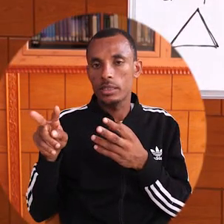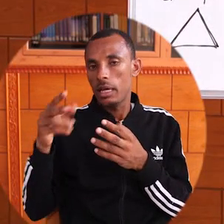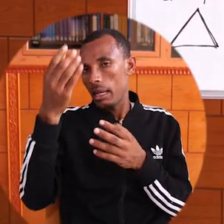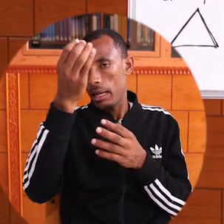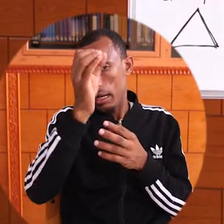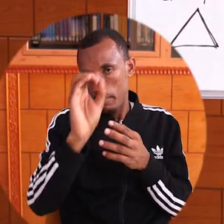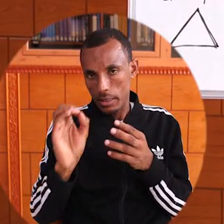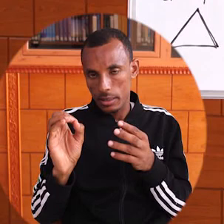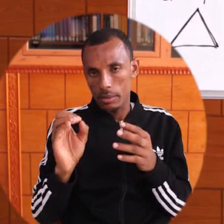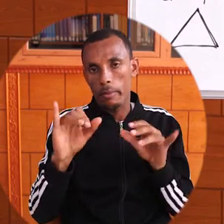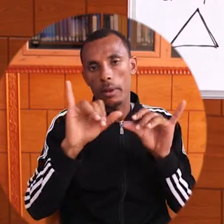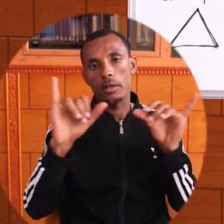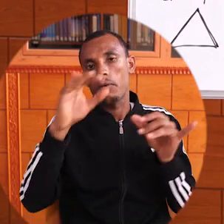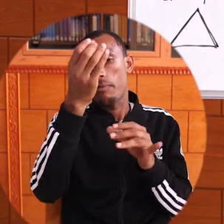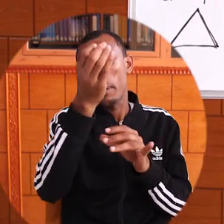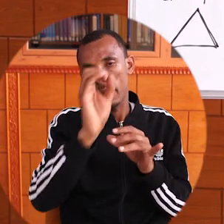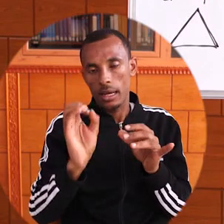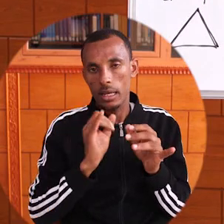one angle,